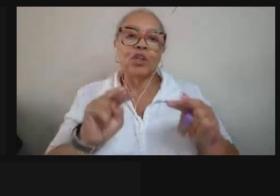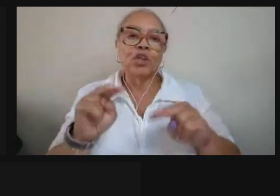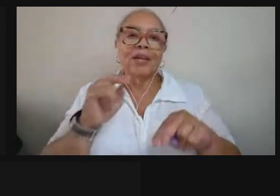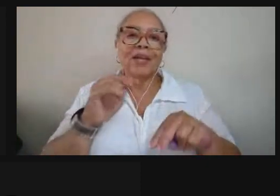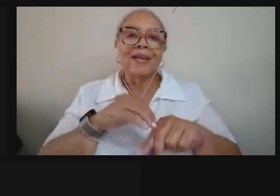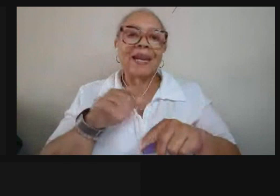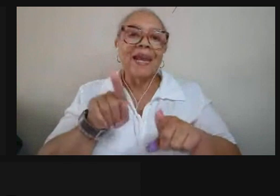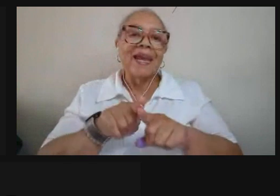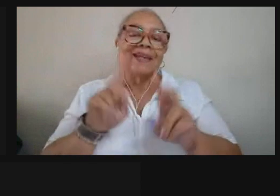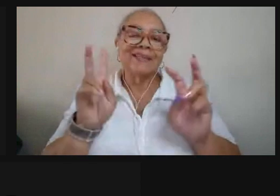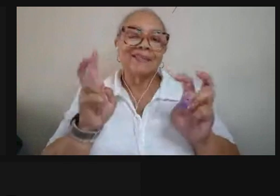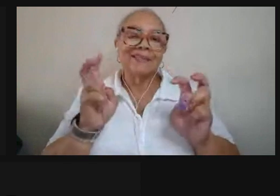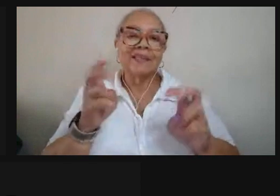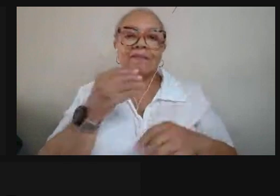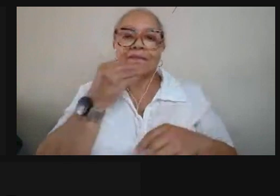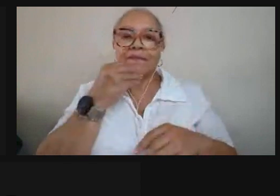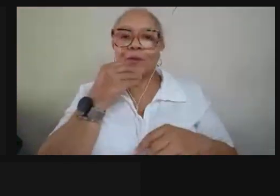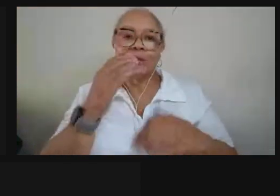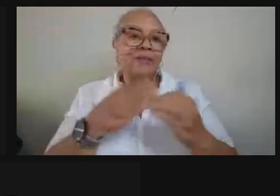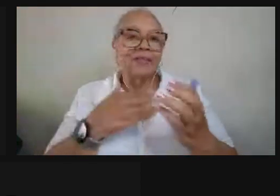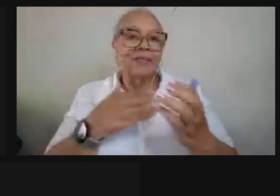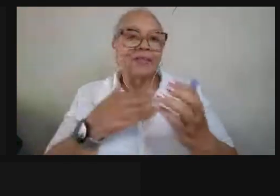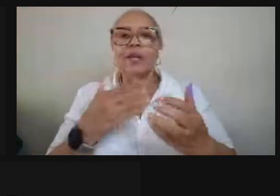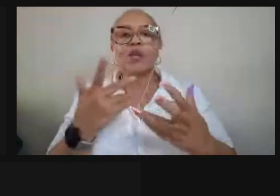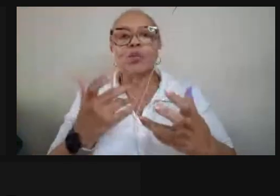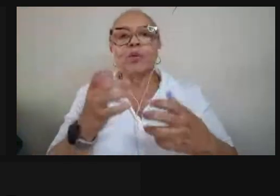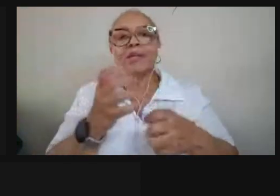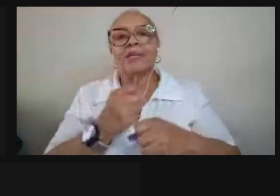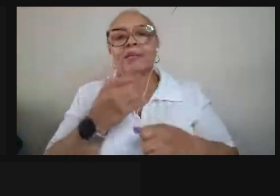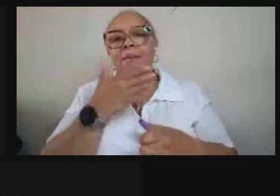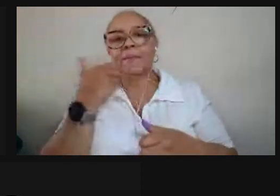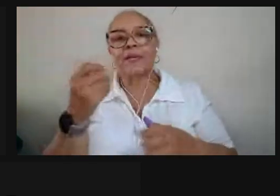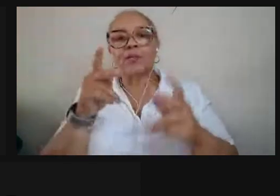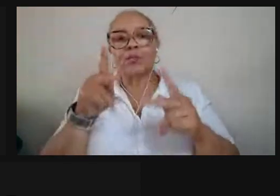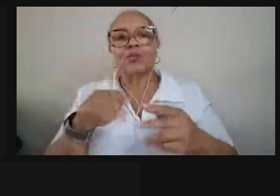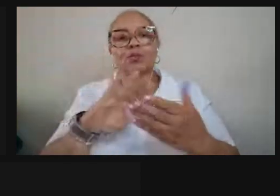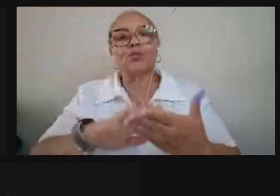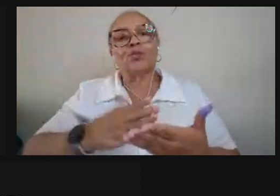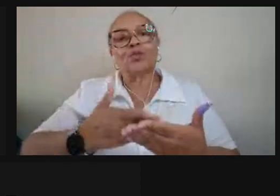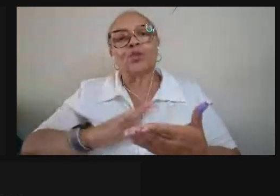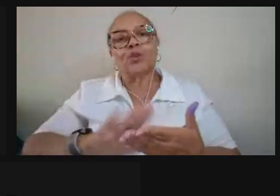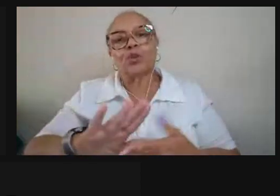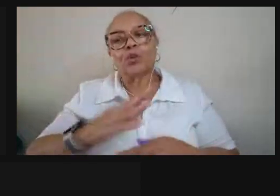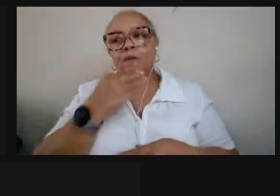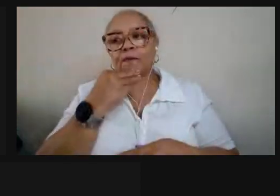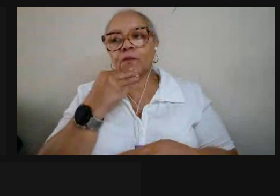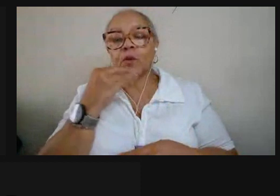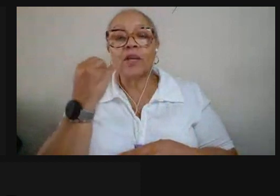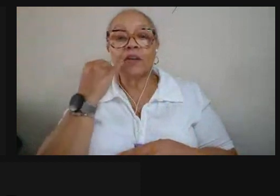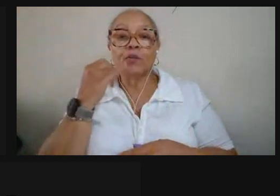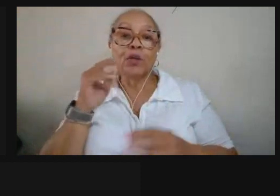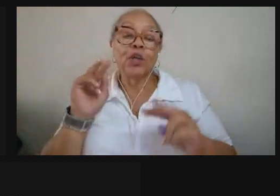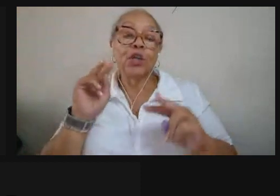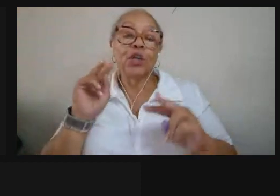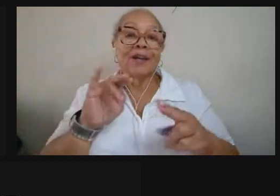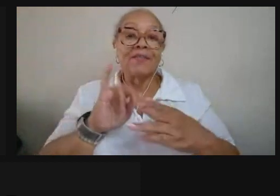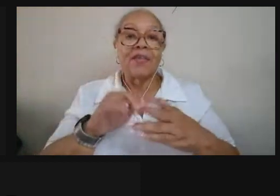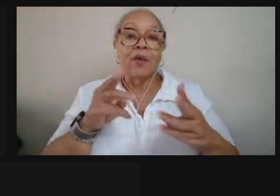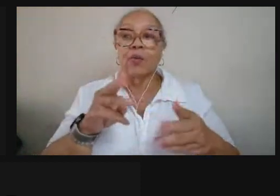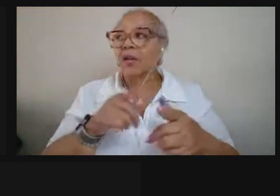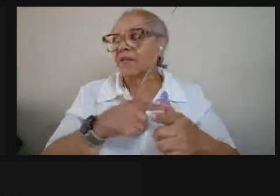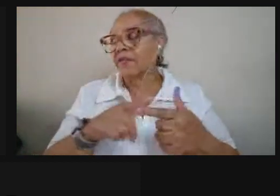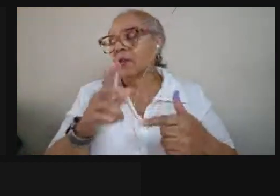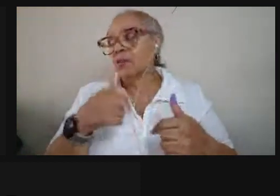and it doesn't matter, you want to get the best person to cook your food. If we look at it that way, then we might be